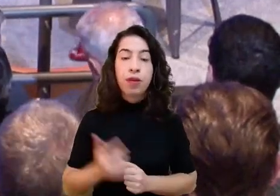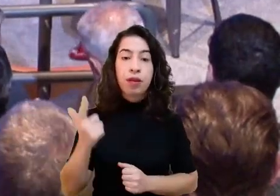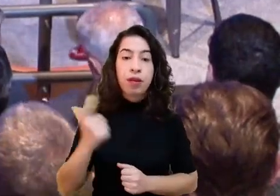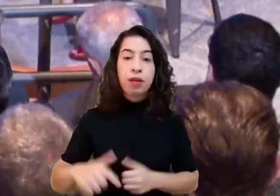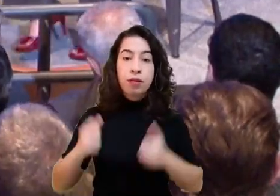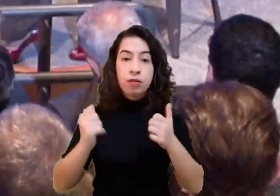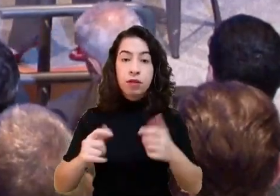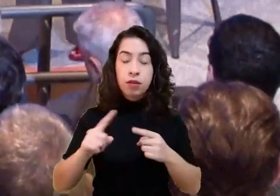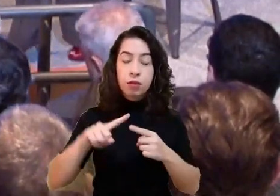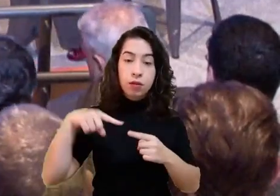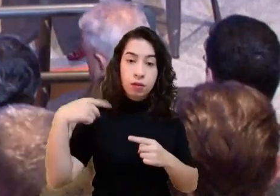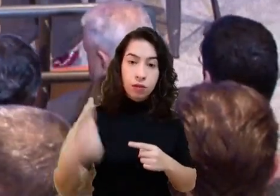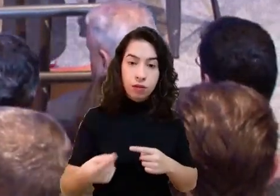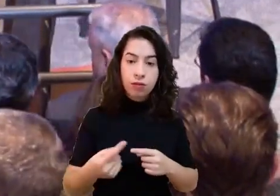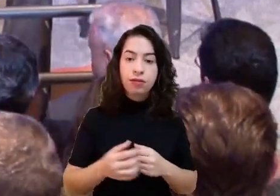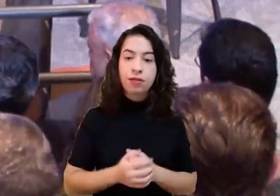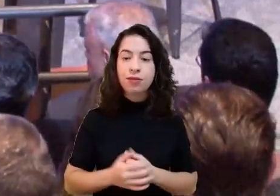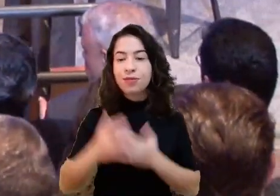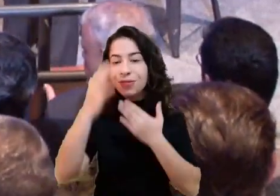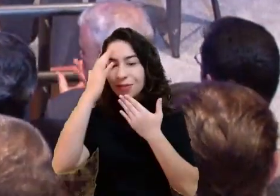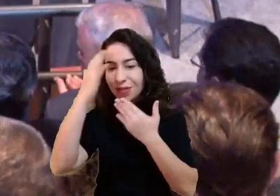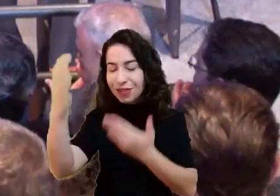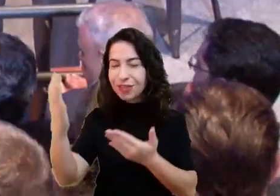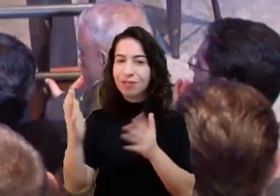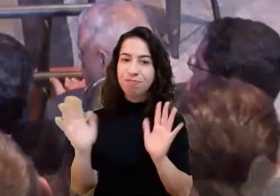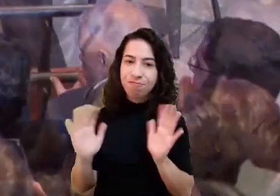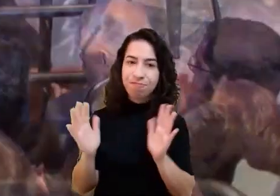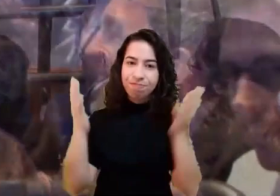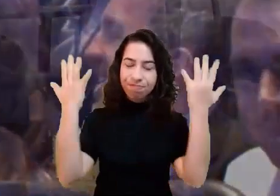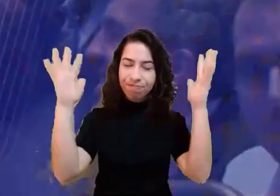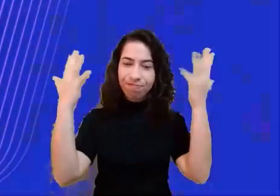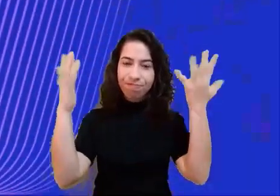our next movement, thank you.